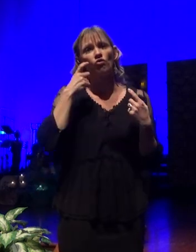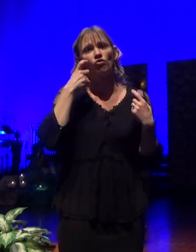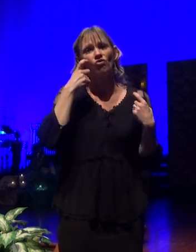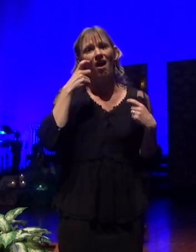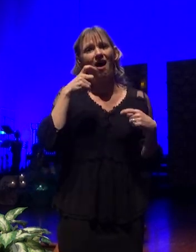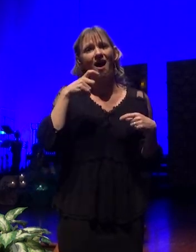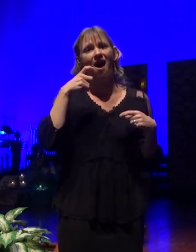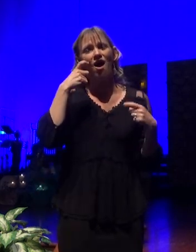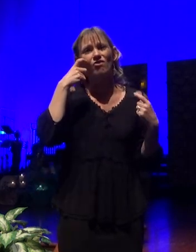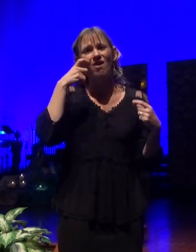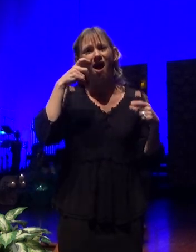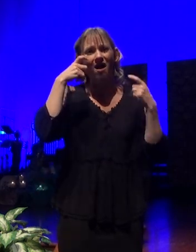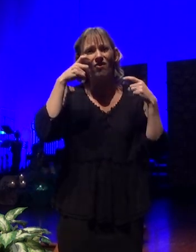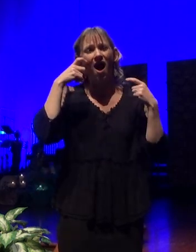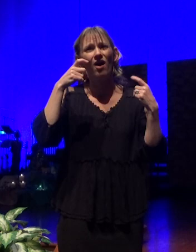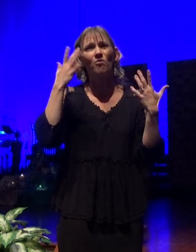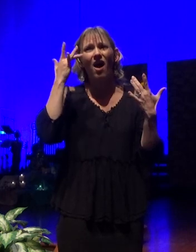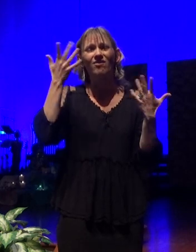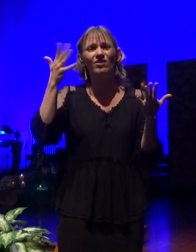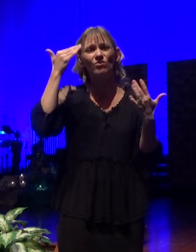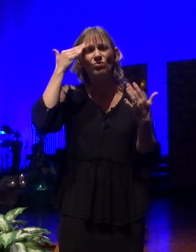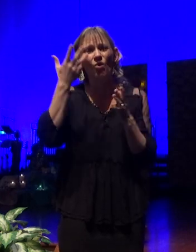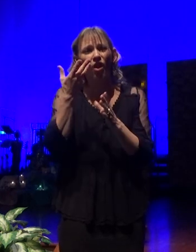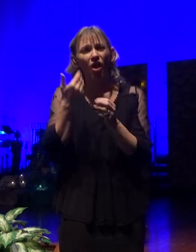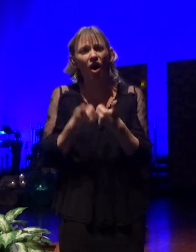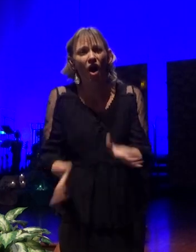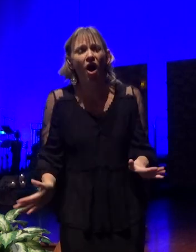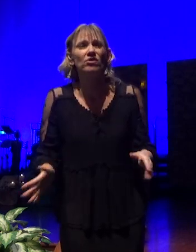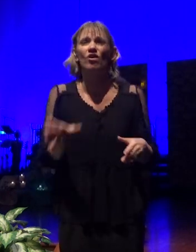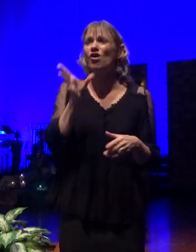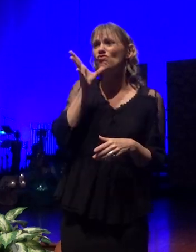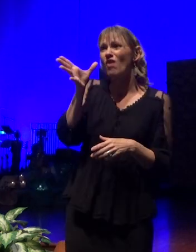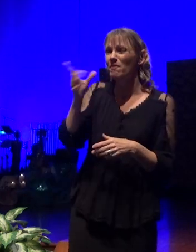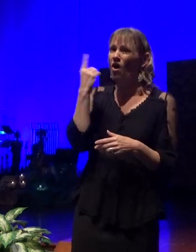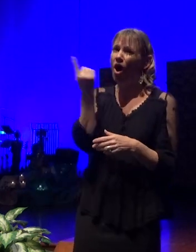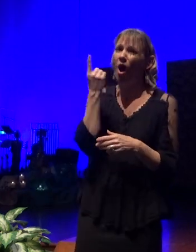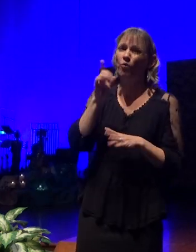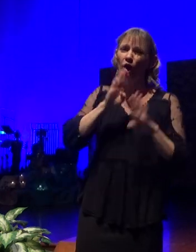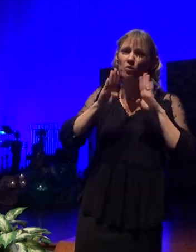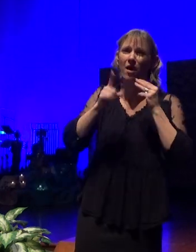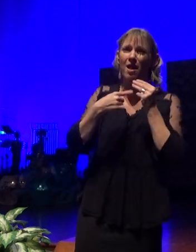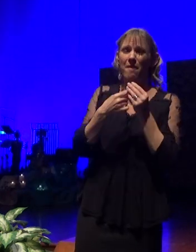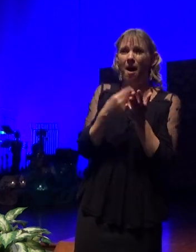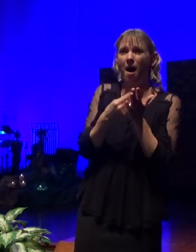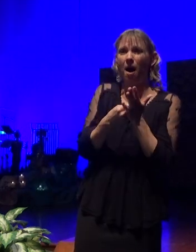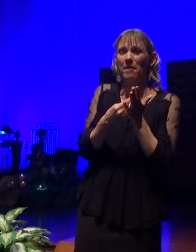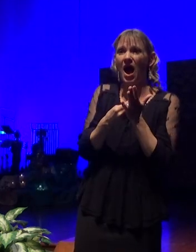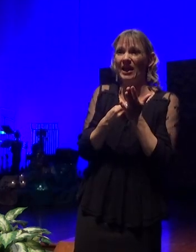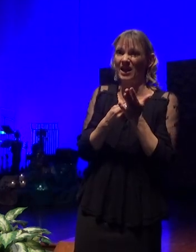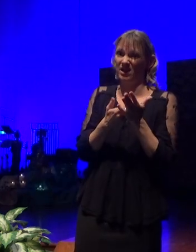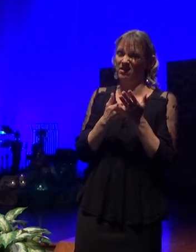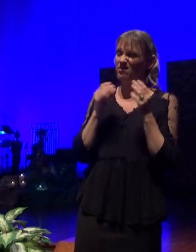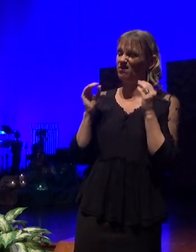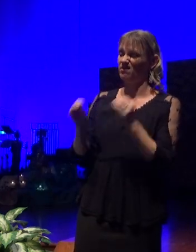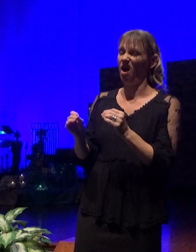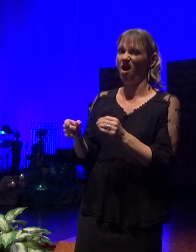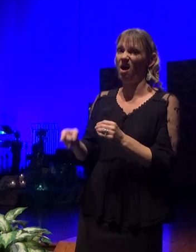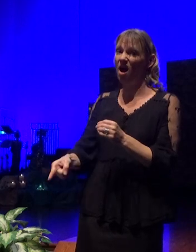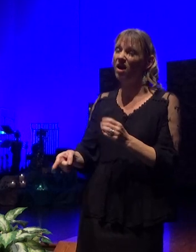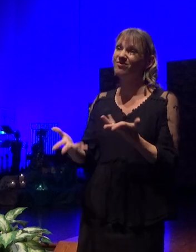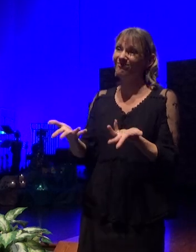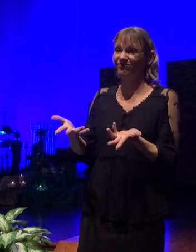she knew she'd lost it. And her grandmother, who, as I said, worried all the time about money, gave her her first lesson by saying to her,